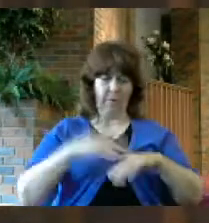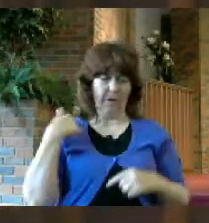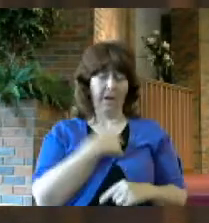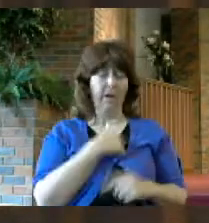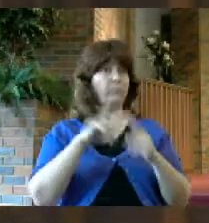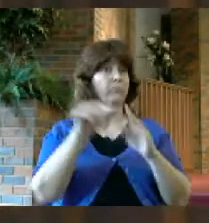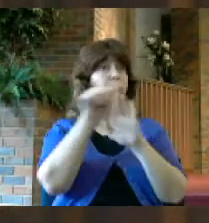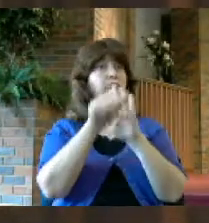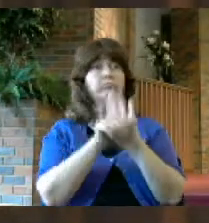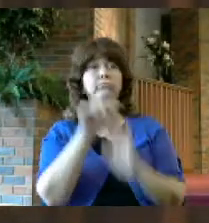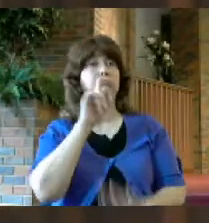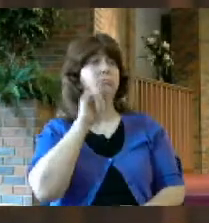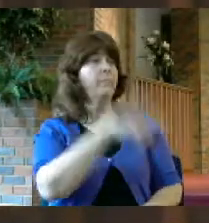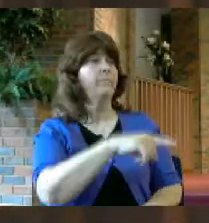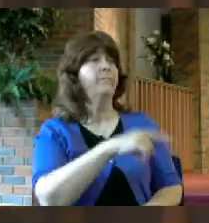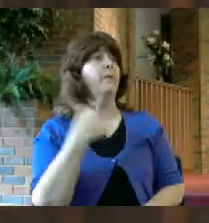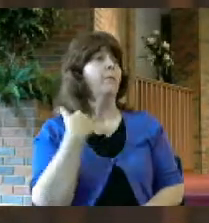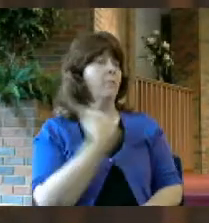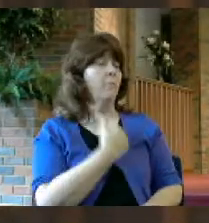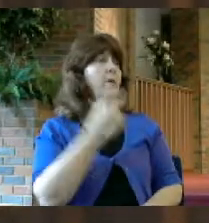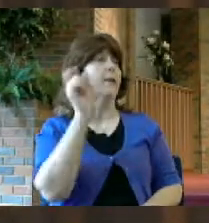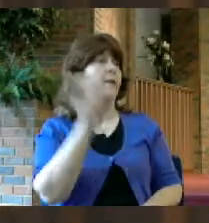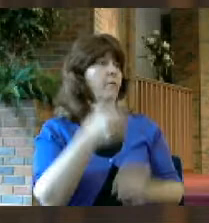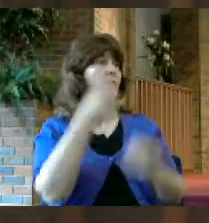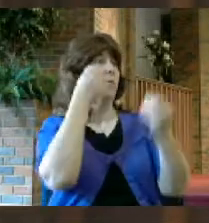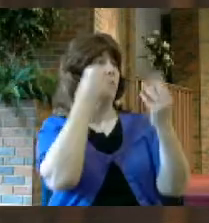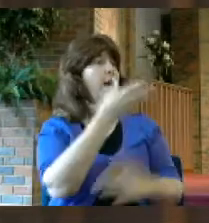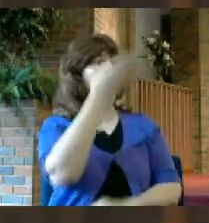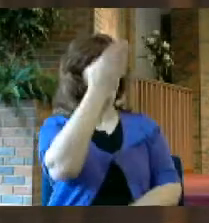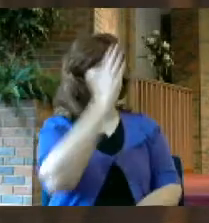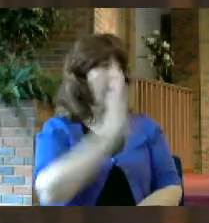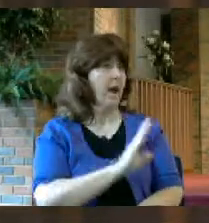God rather than men.